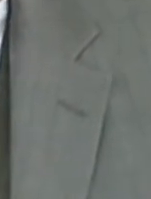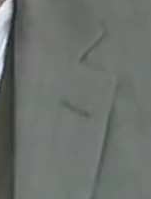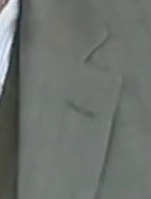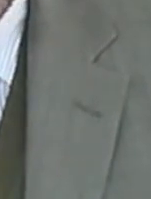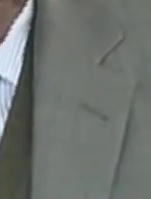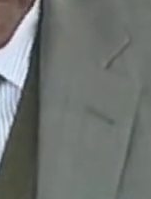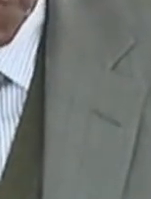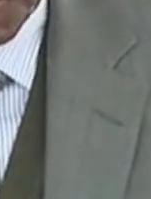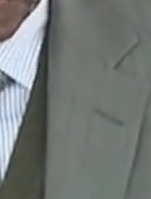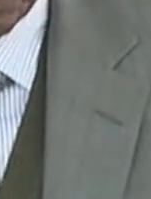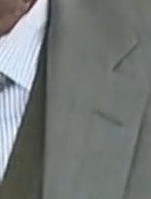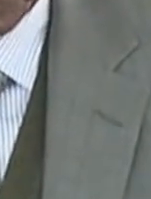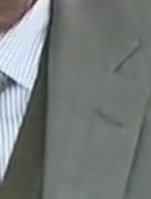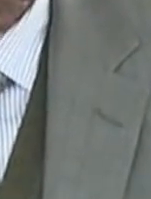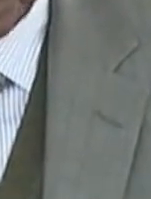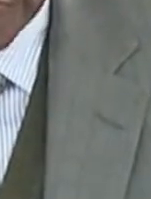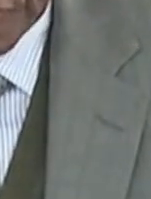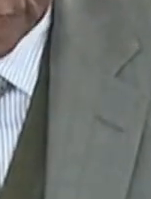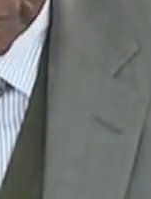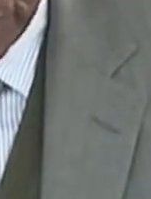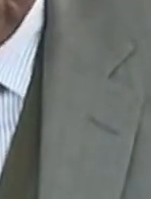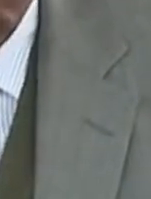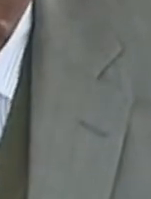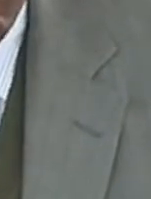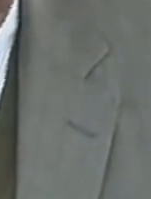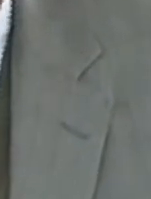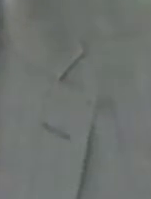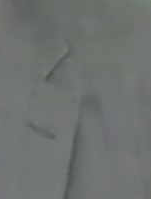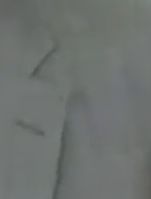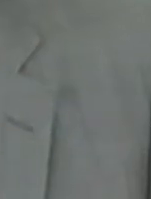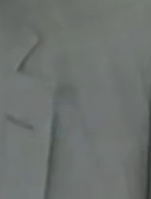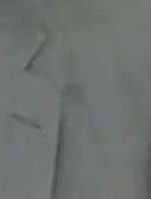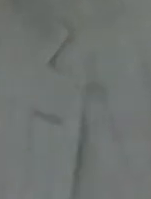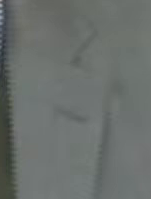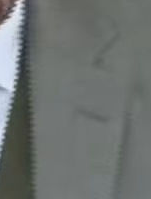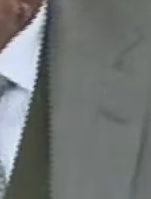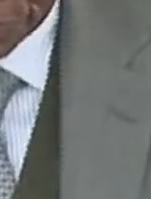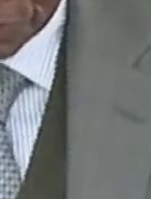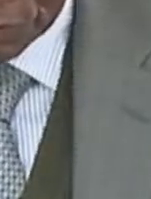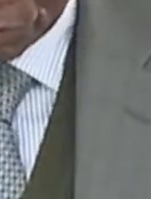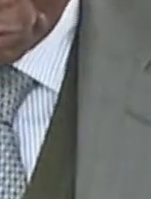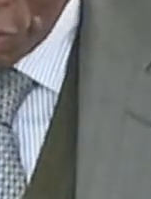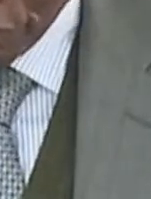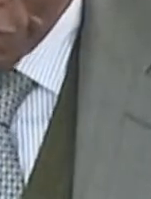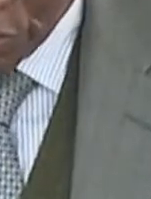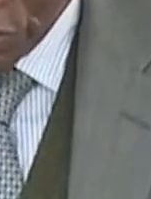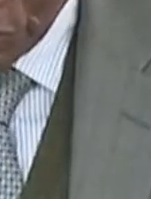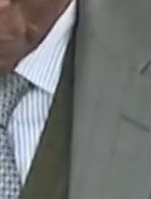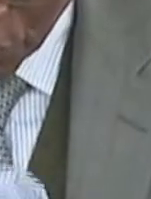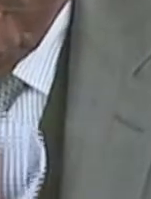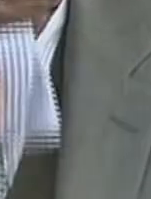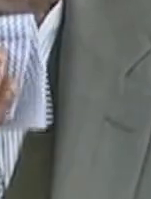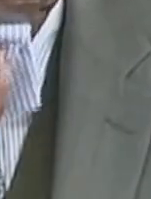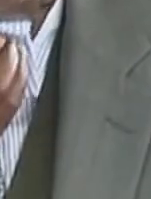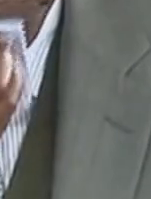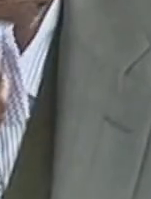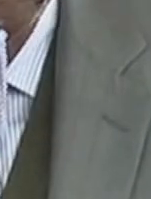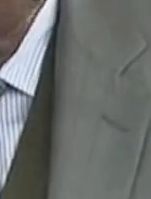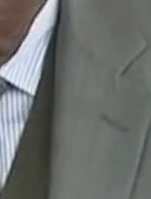I am pleased to present my views to all of you,